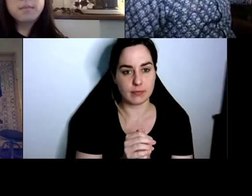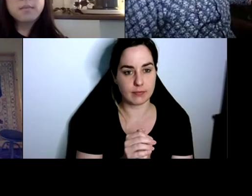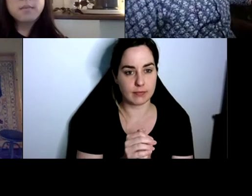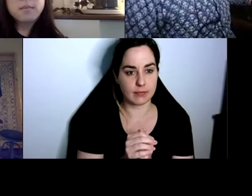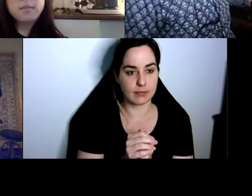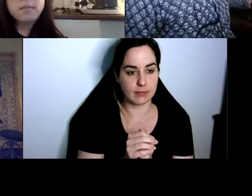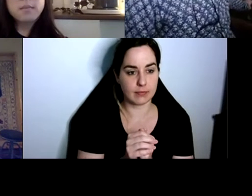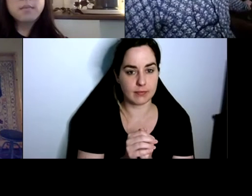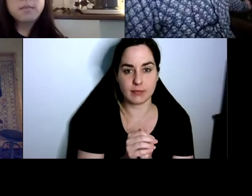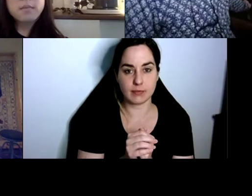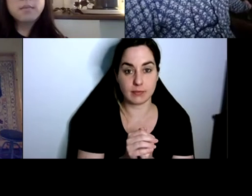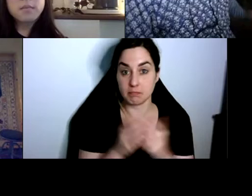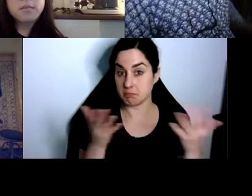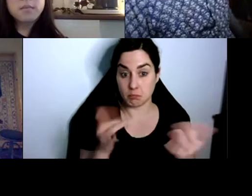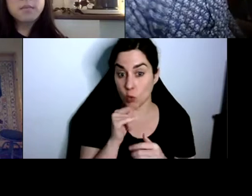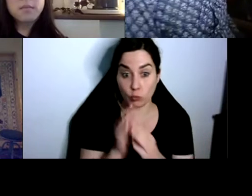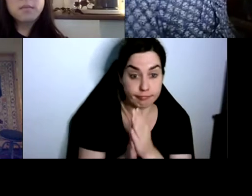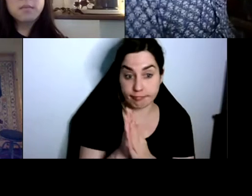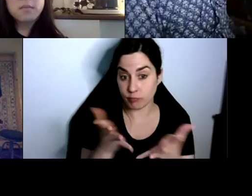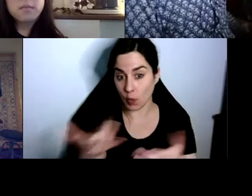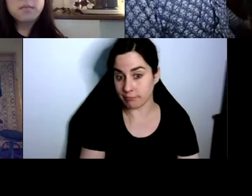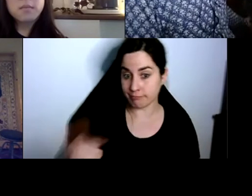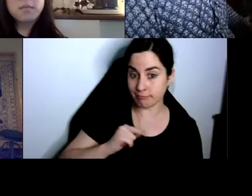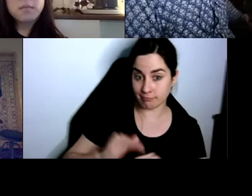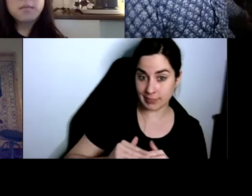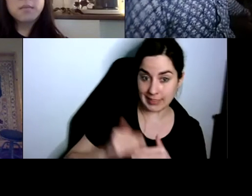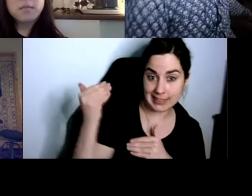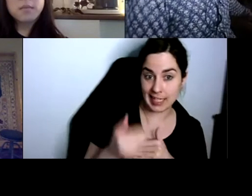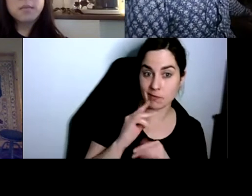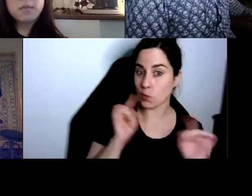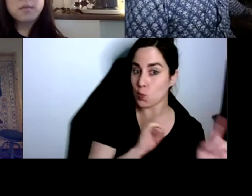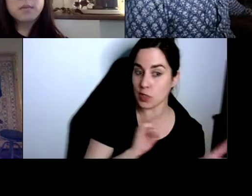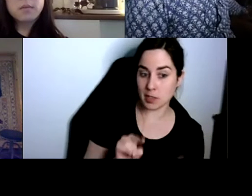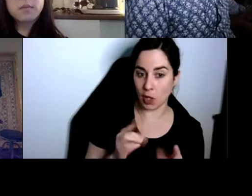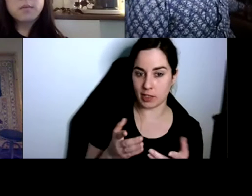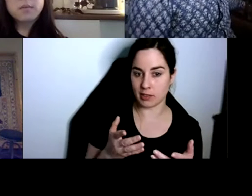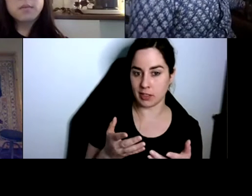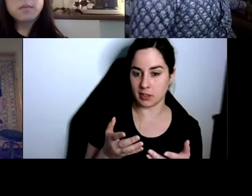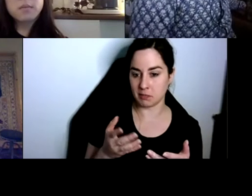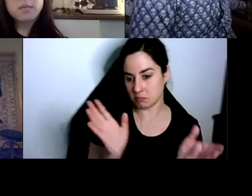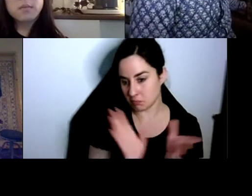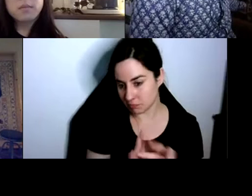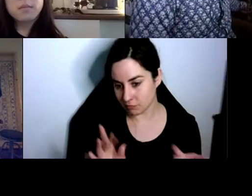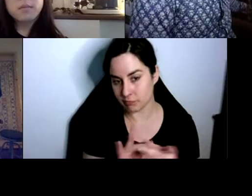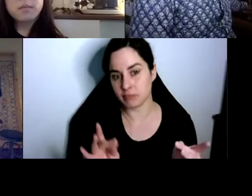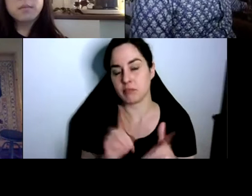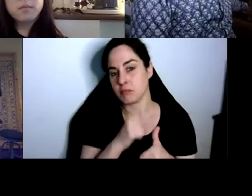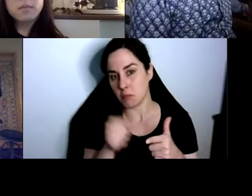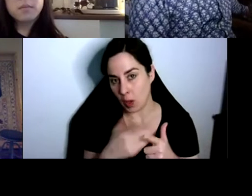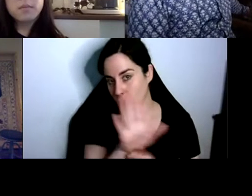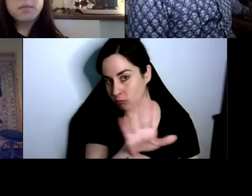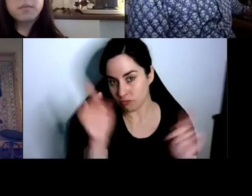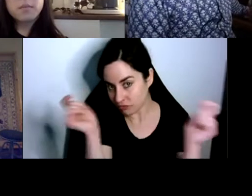Anyone want to go next in response to Scott's sharing about his festival experience?